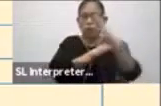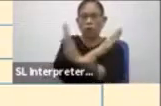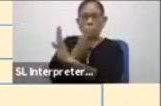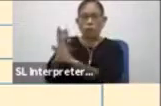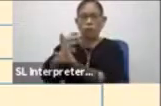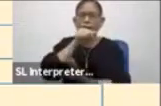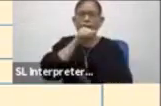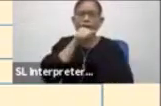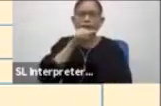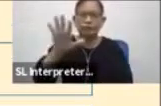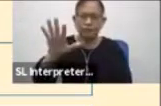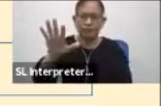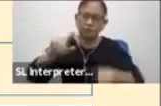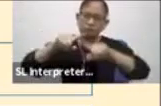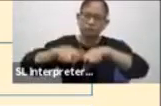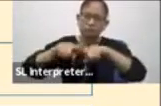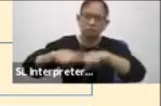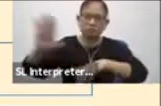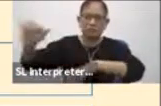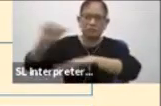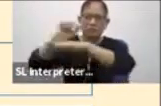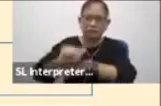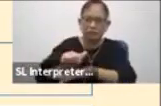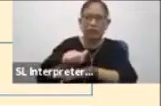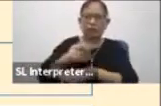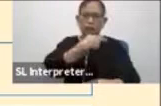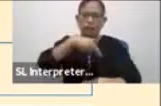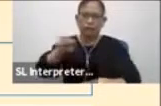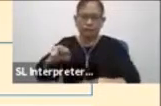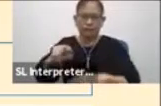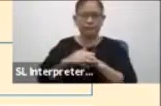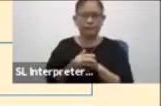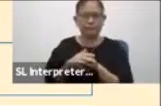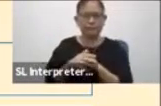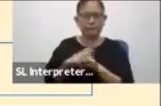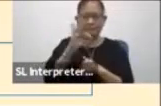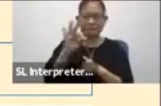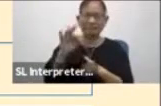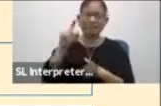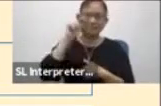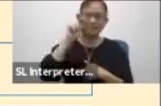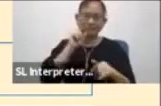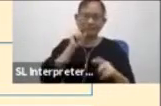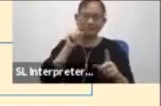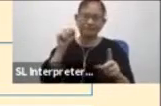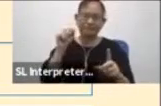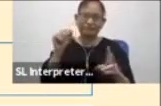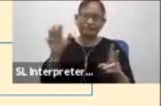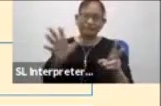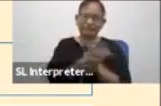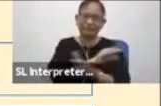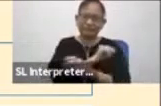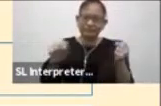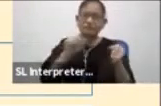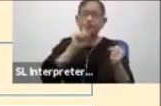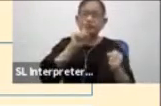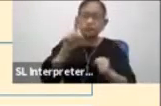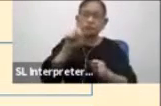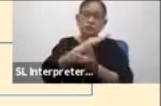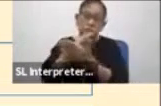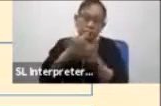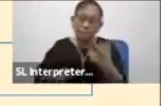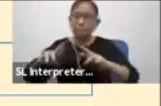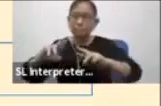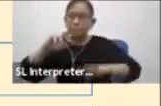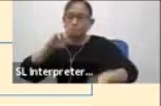and religions. Sexual exploitation happens in the camps, although people do not talk about it. Some did for an exchange